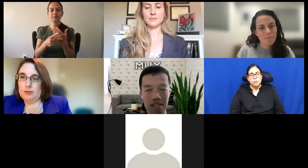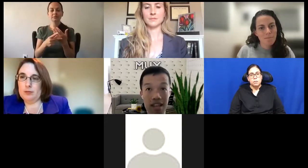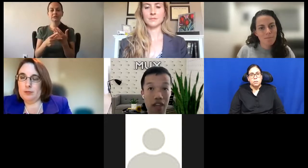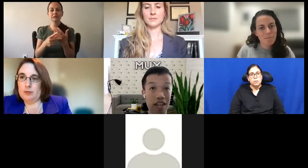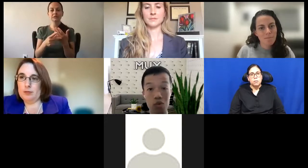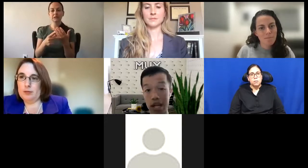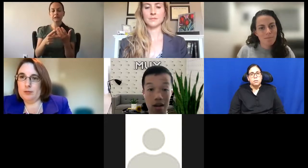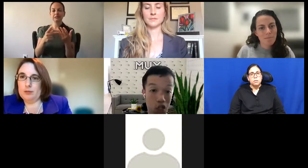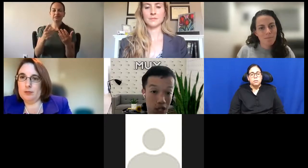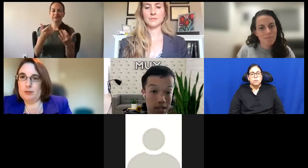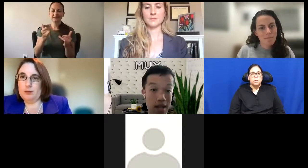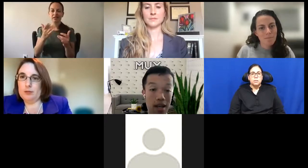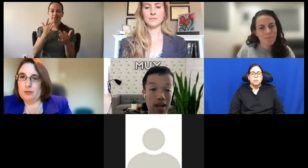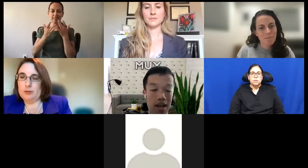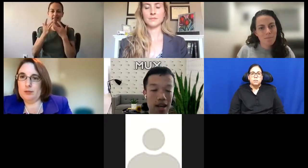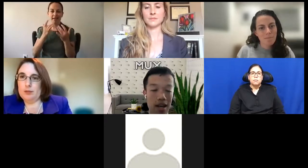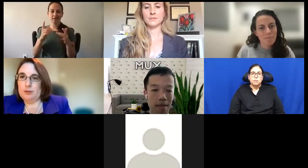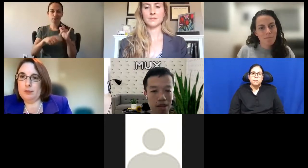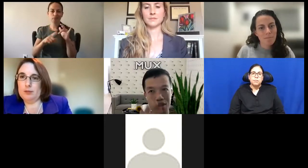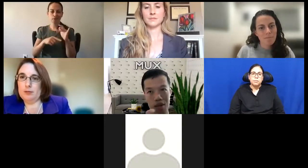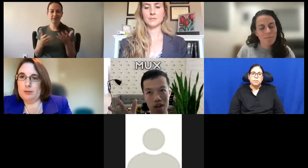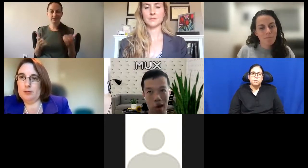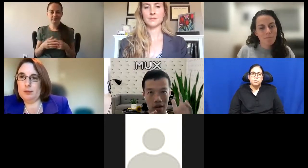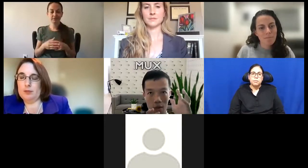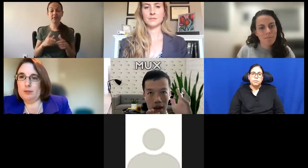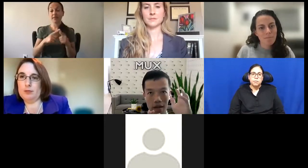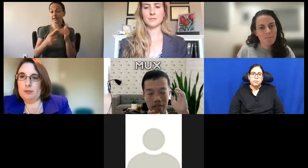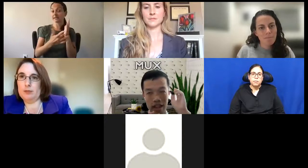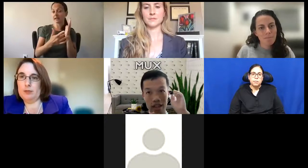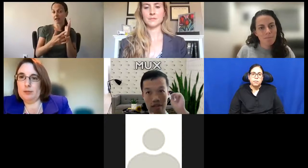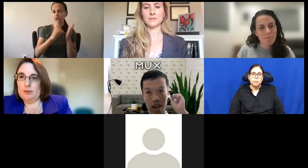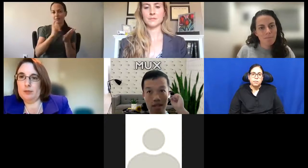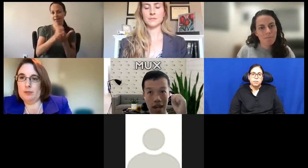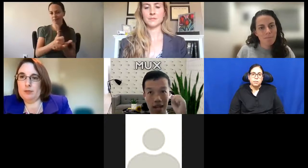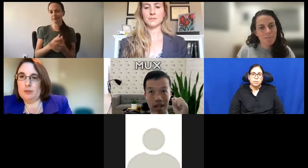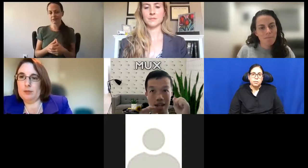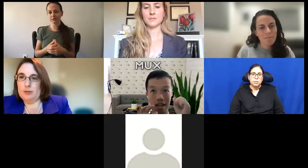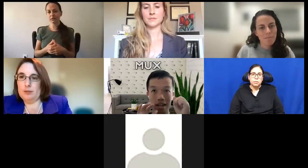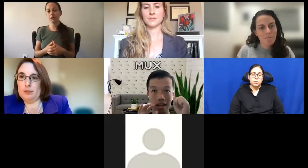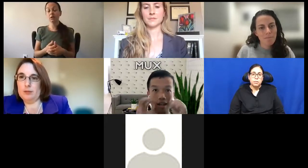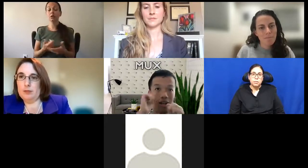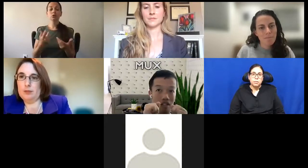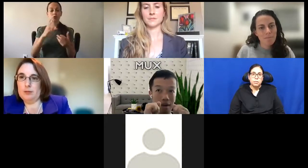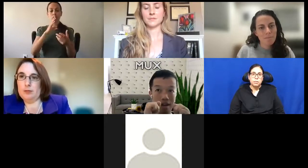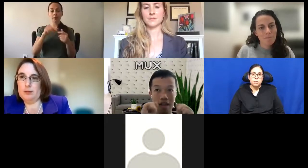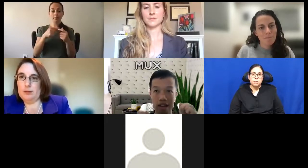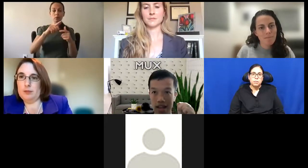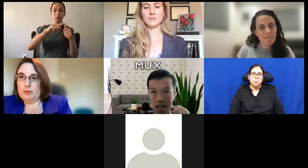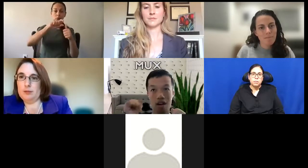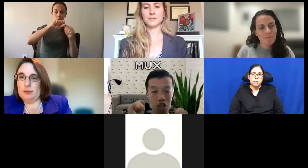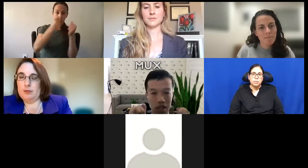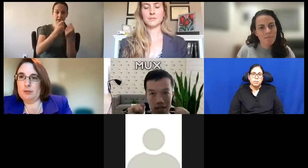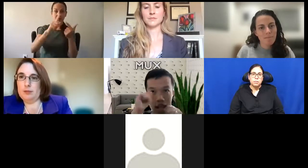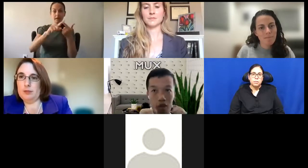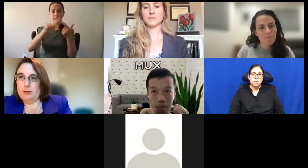desired. And I think that's where technology comes in. So that was a roundabout way of talking about society, government, and